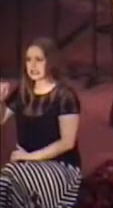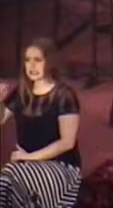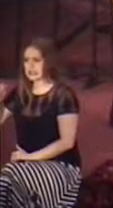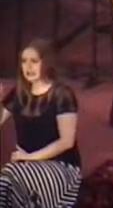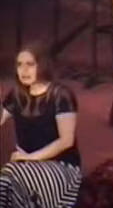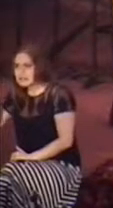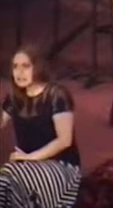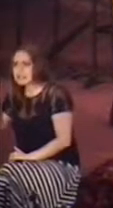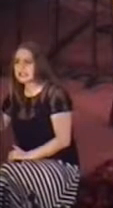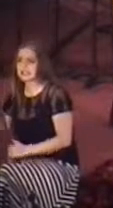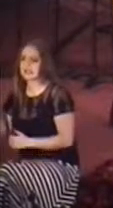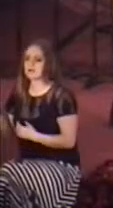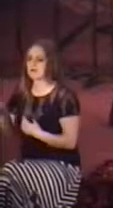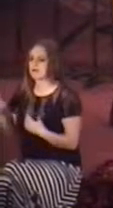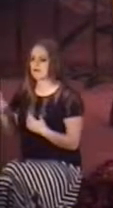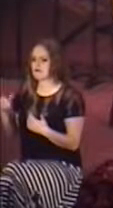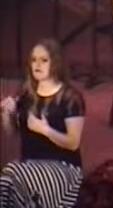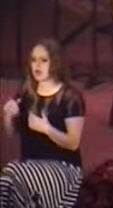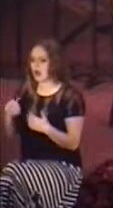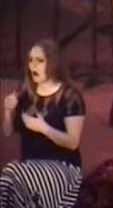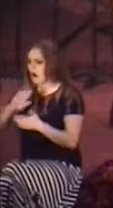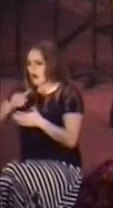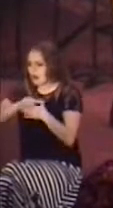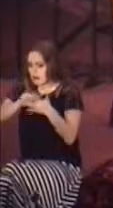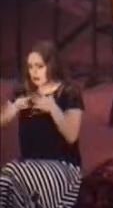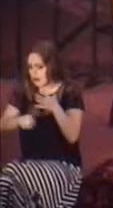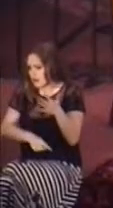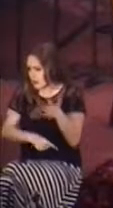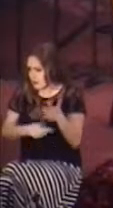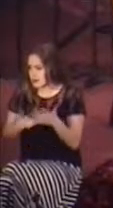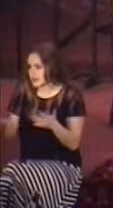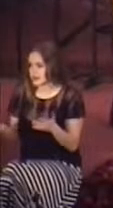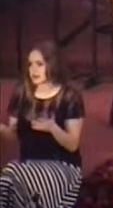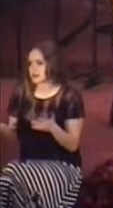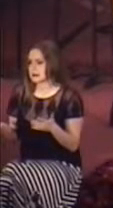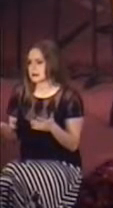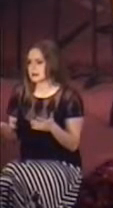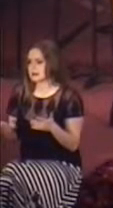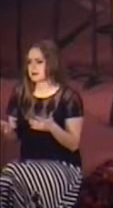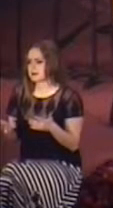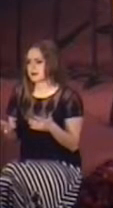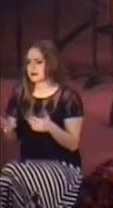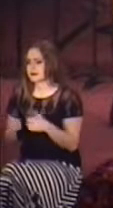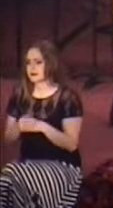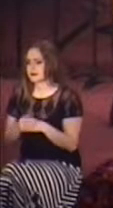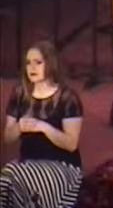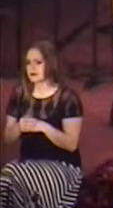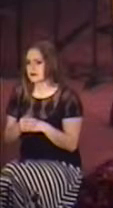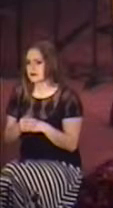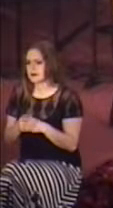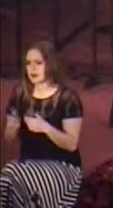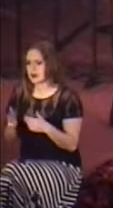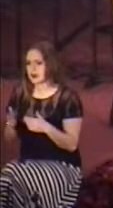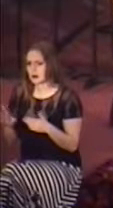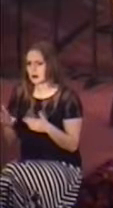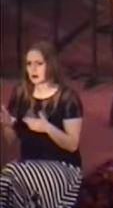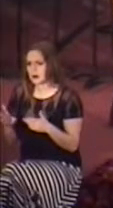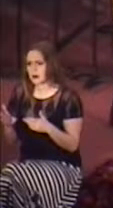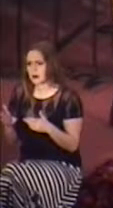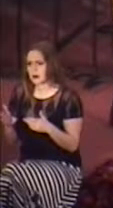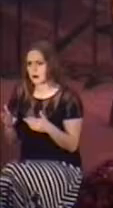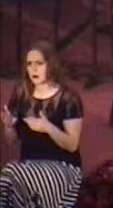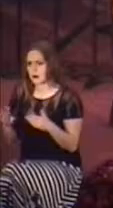these things surrounding Christmas? Did He come so the retailers could be saved once a year?